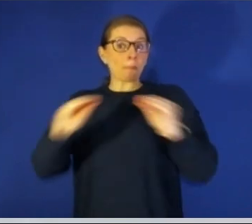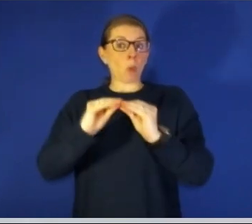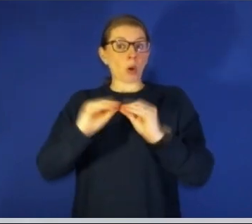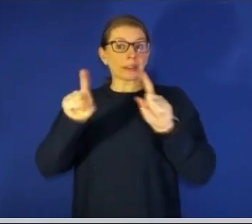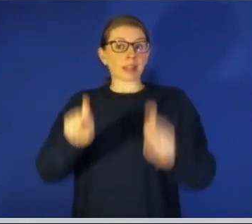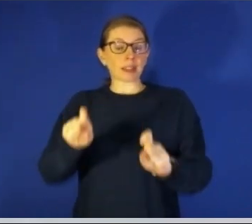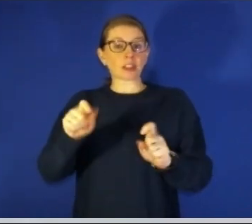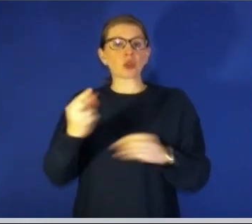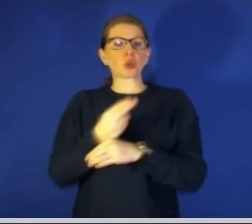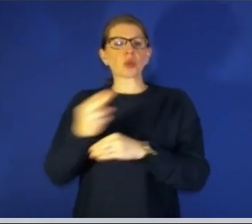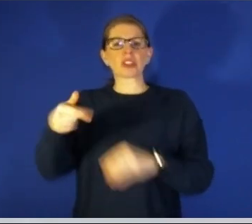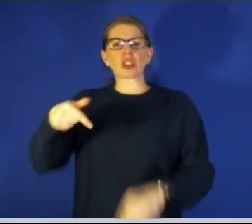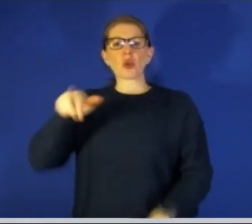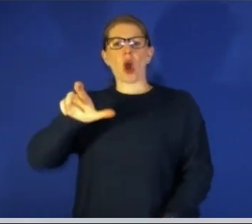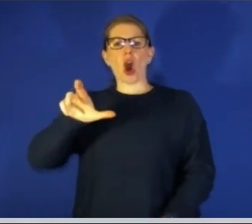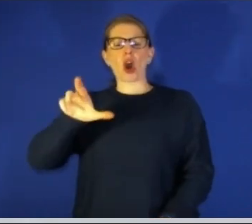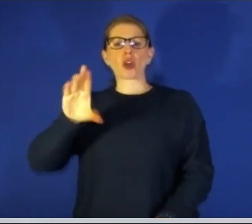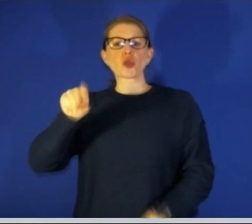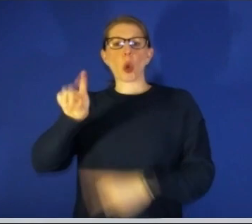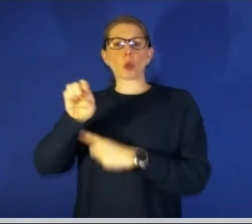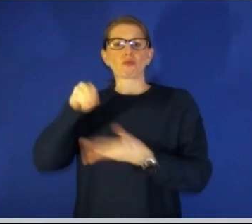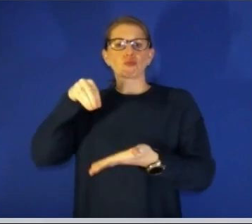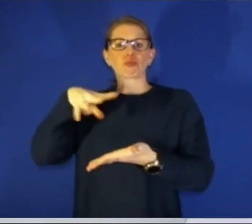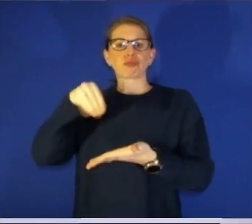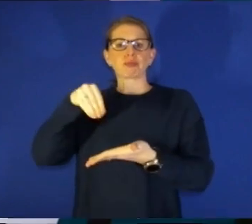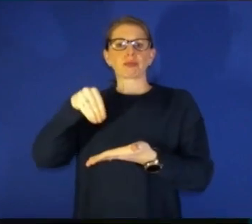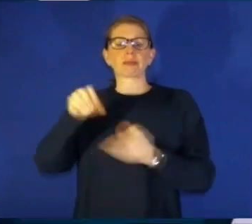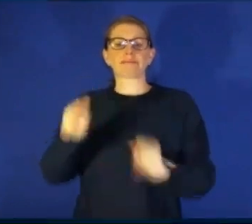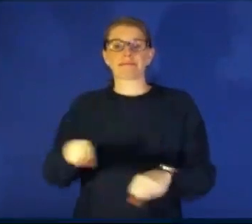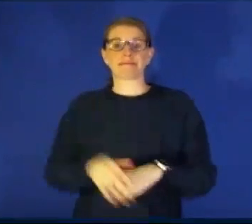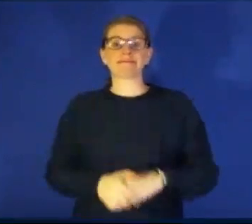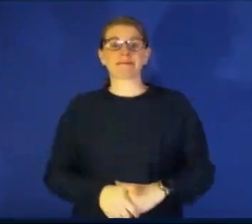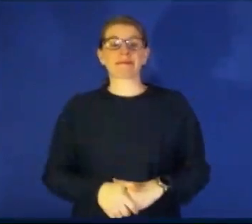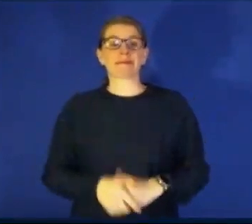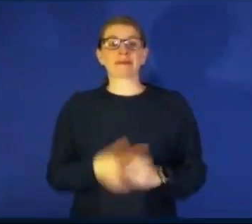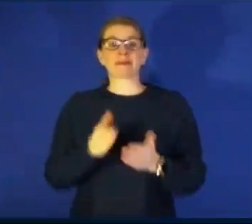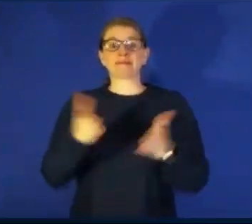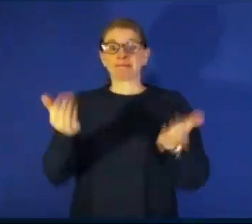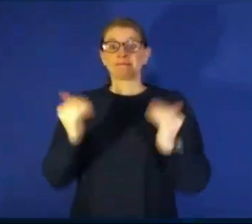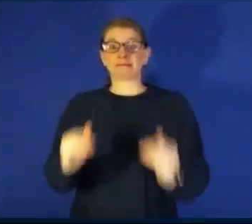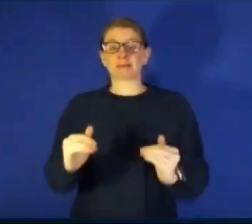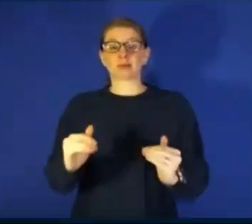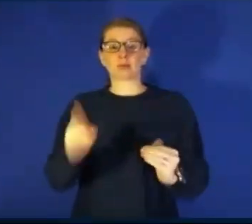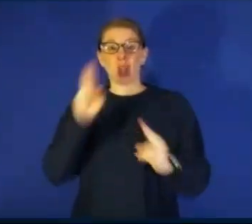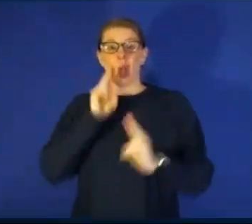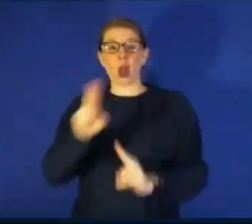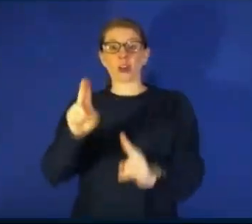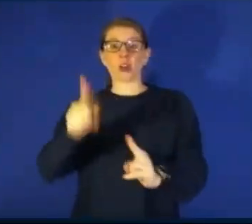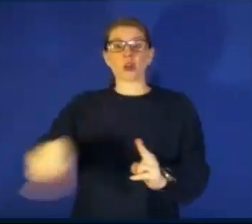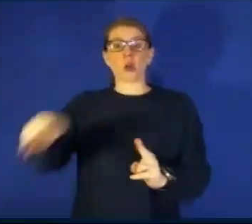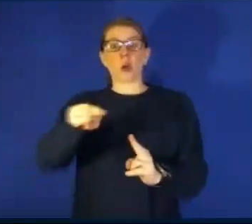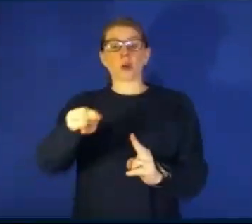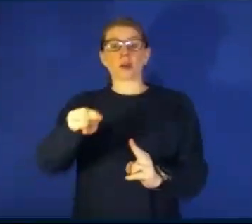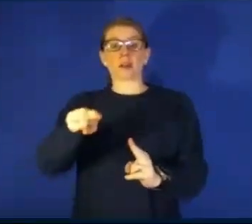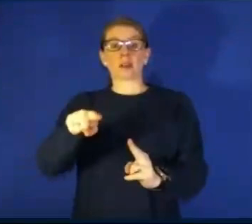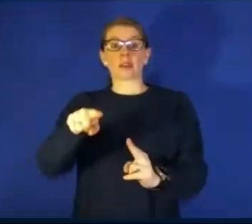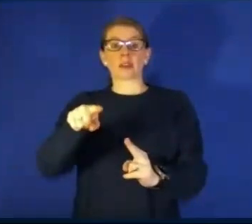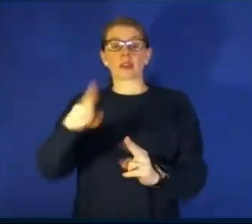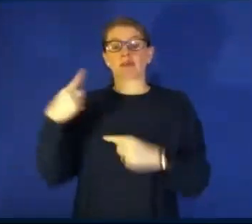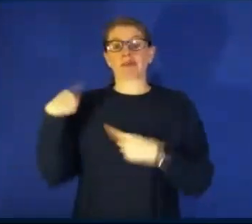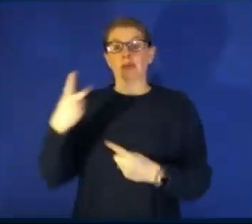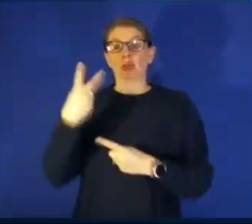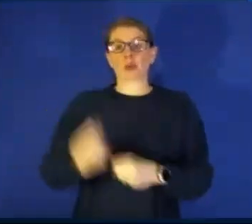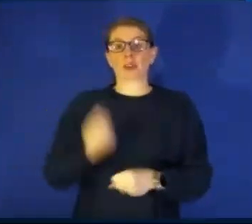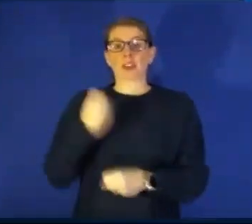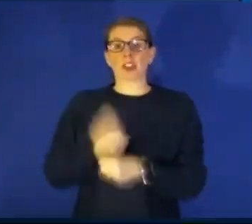QR code to click right there on your screen. All right, let's keep moving. We honor those who spent the past 2 years on the front lines